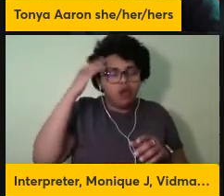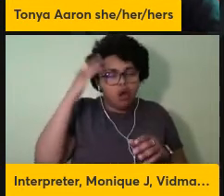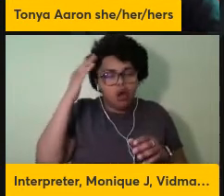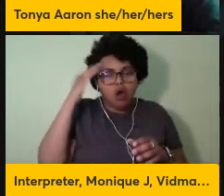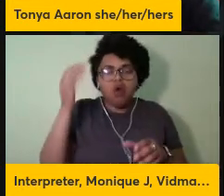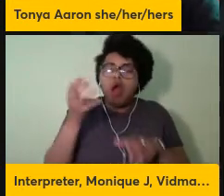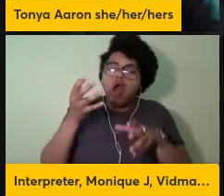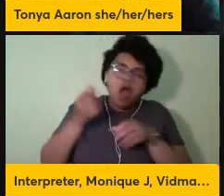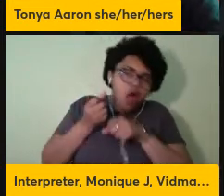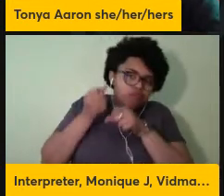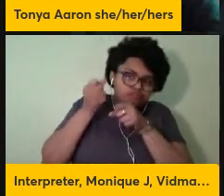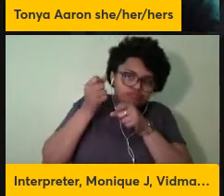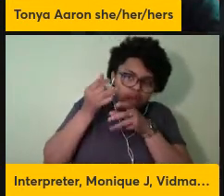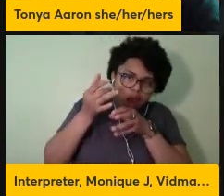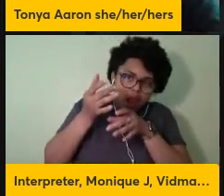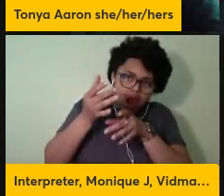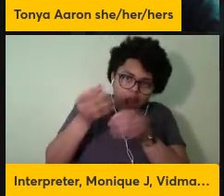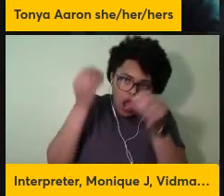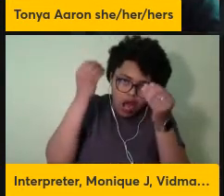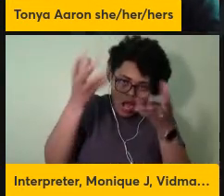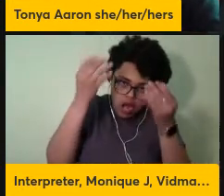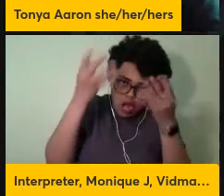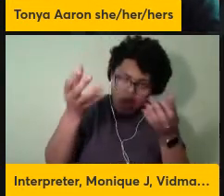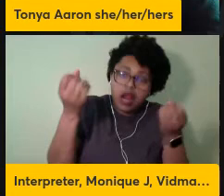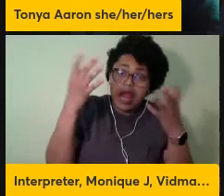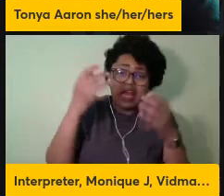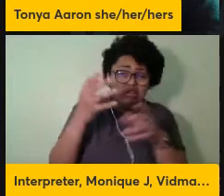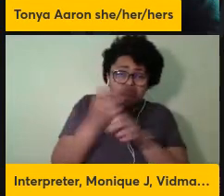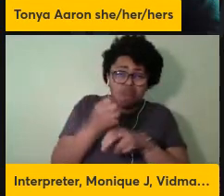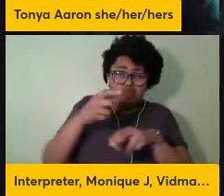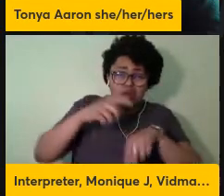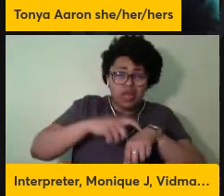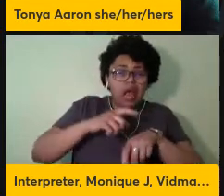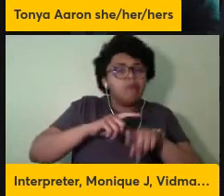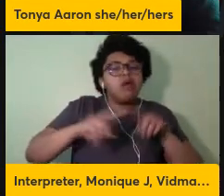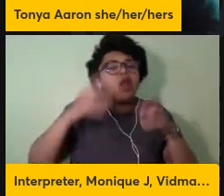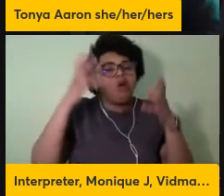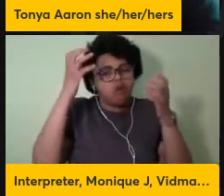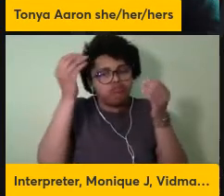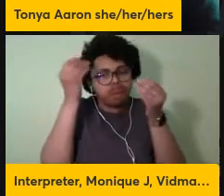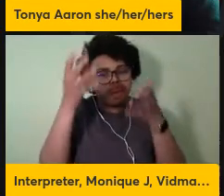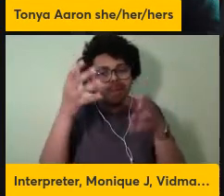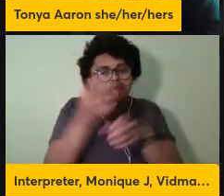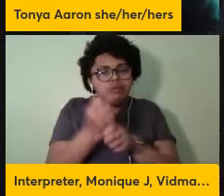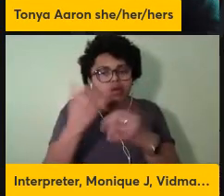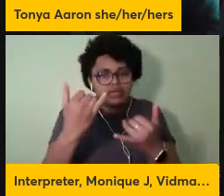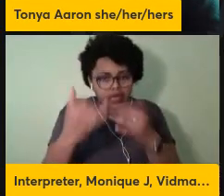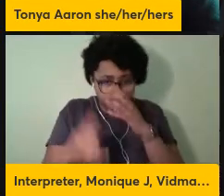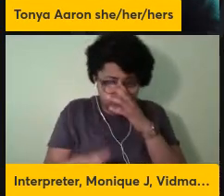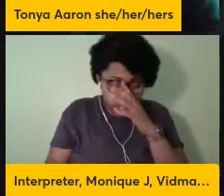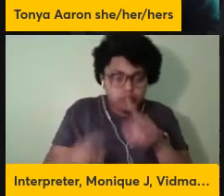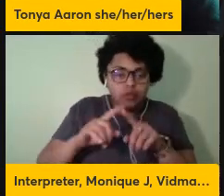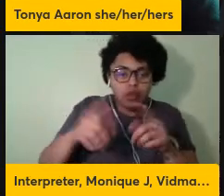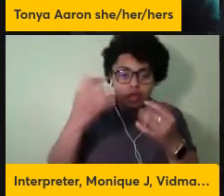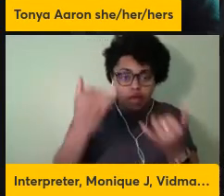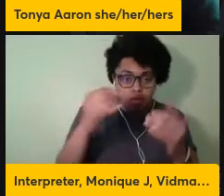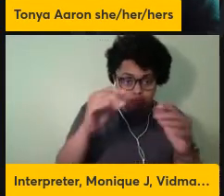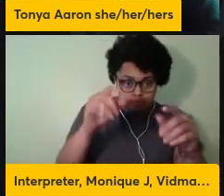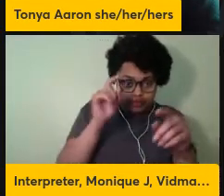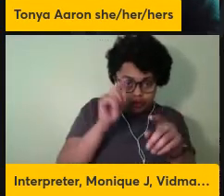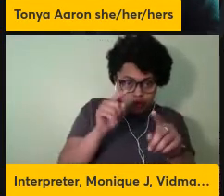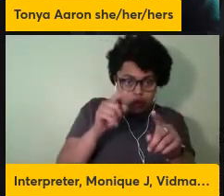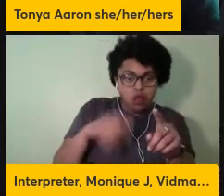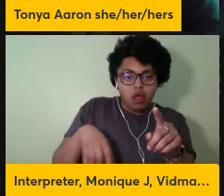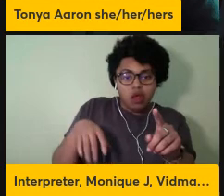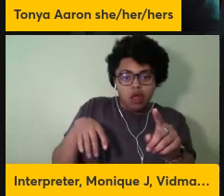to summarize the findings that we've had. Recombinant TNF-alpha can deplete humoral immunity, similar to what was